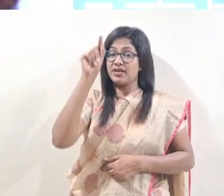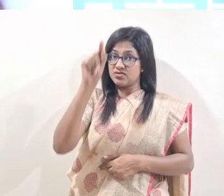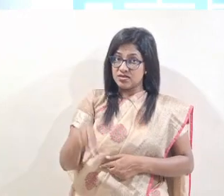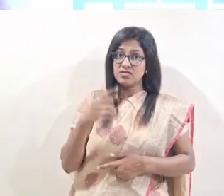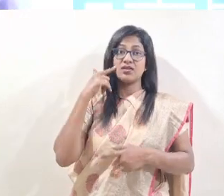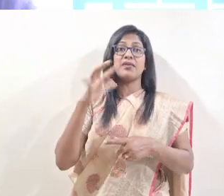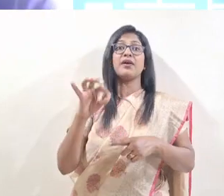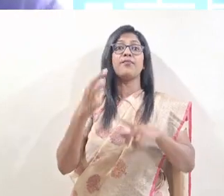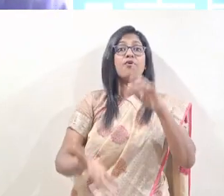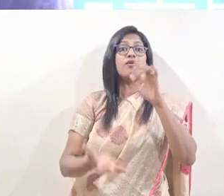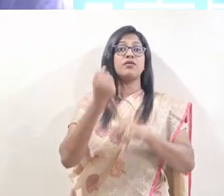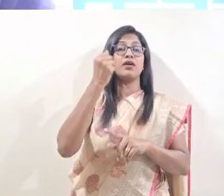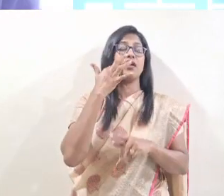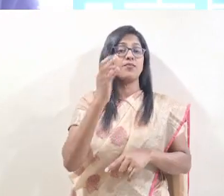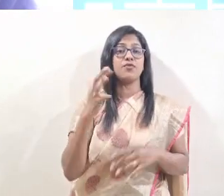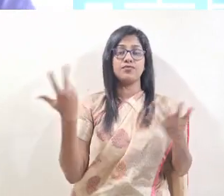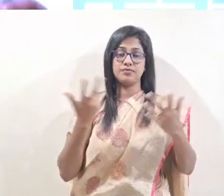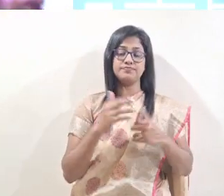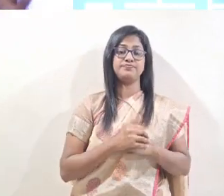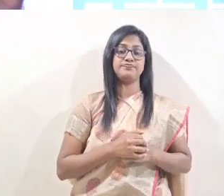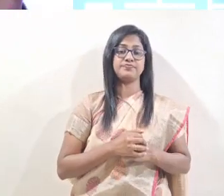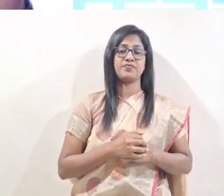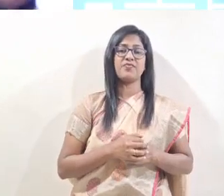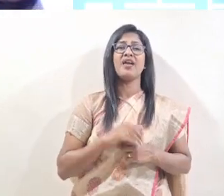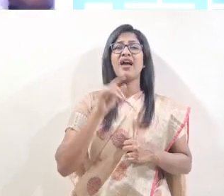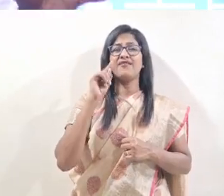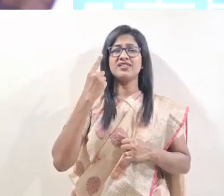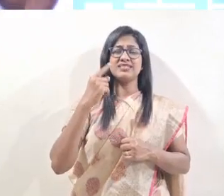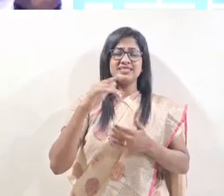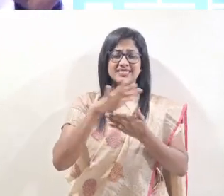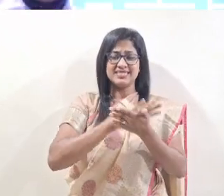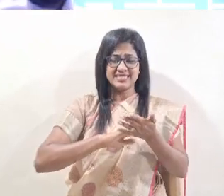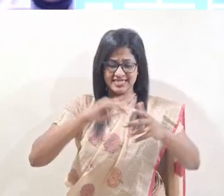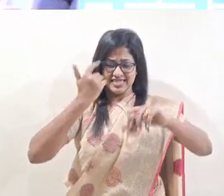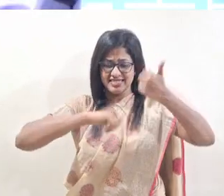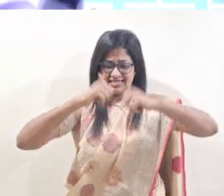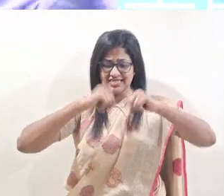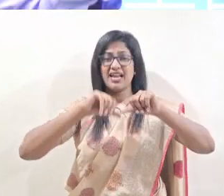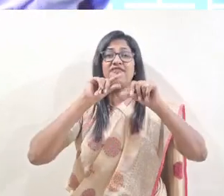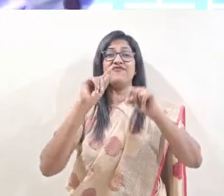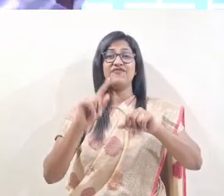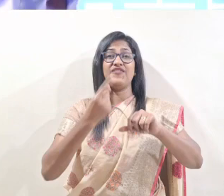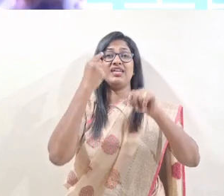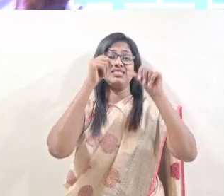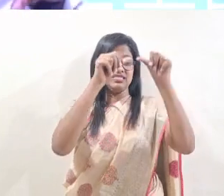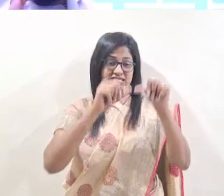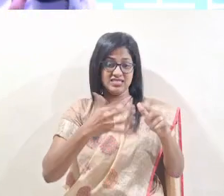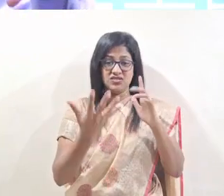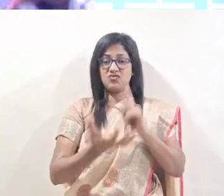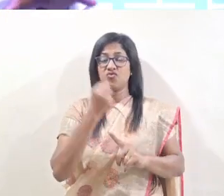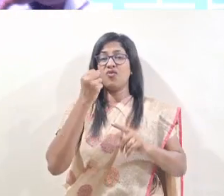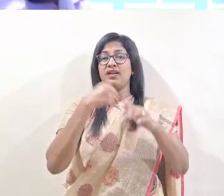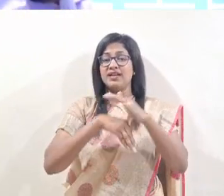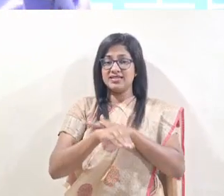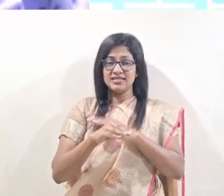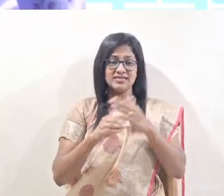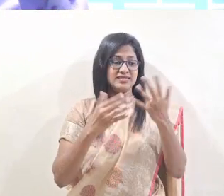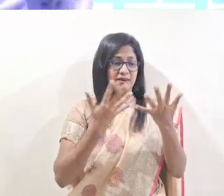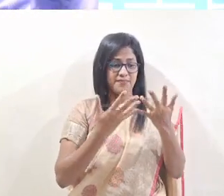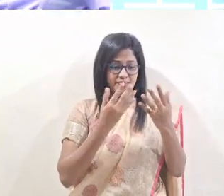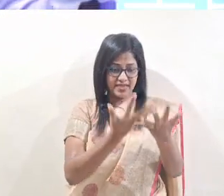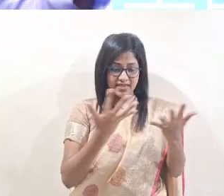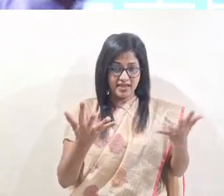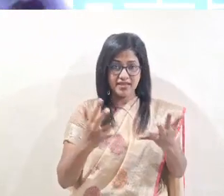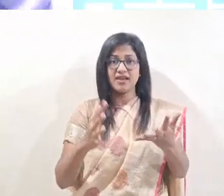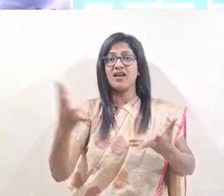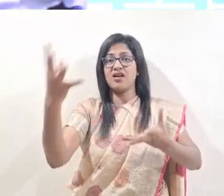most critical. Okay. And again, some preliminary results. What we're able to do is put some agents in a